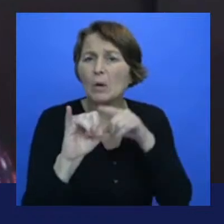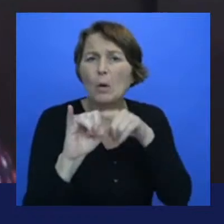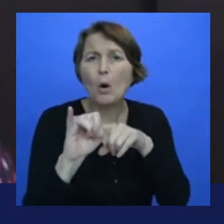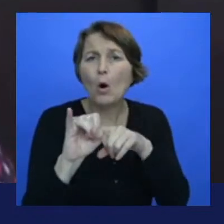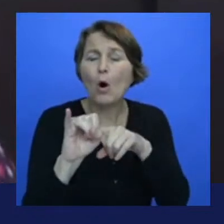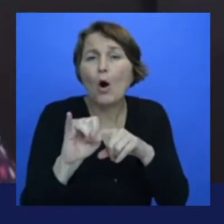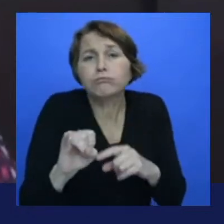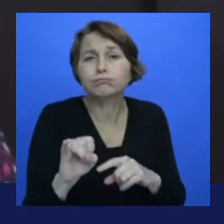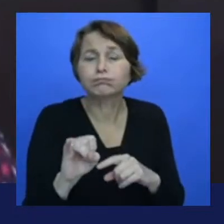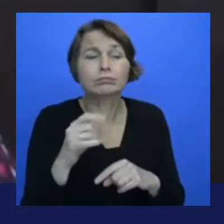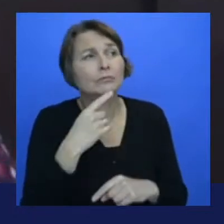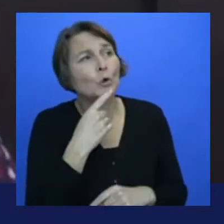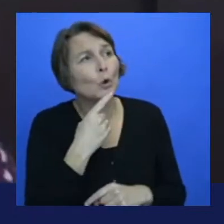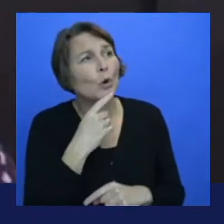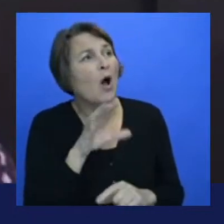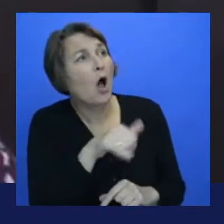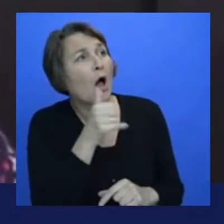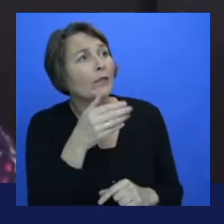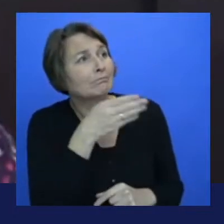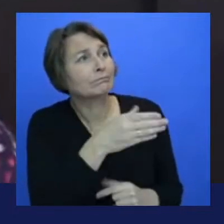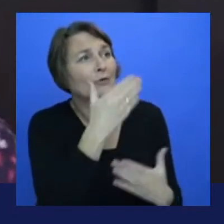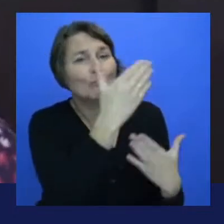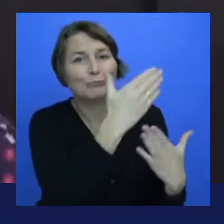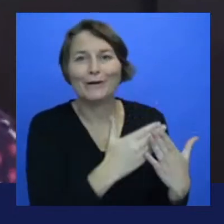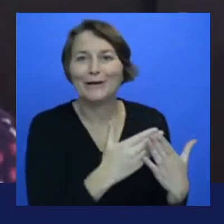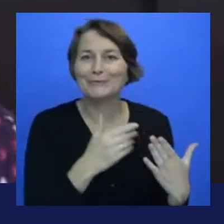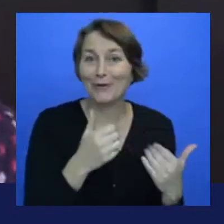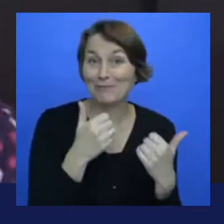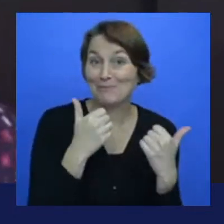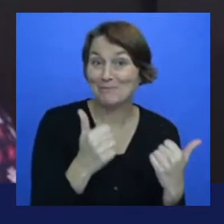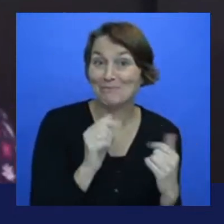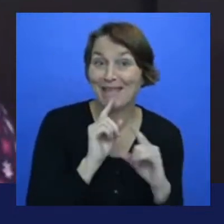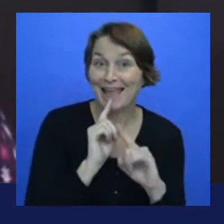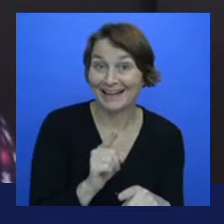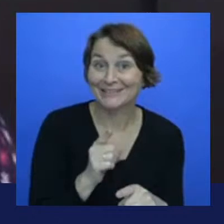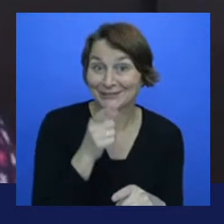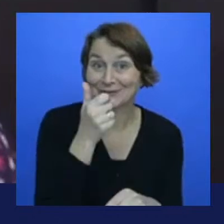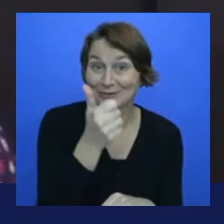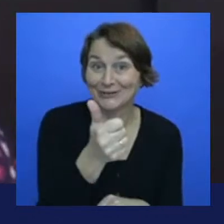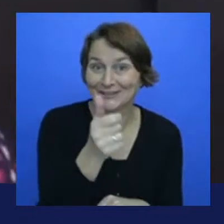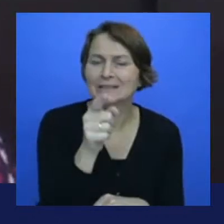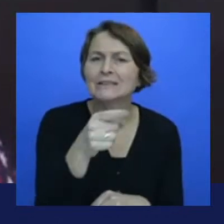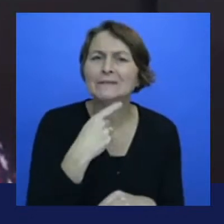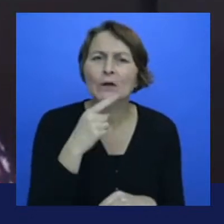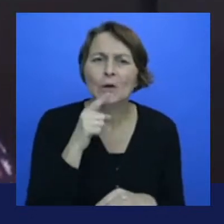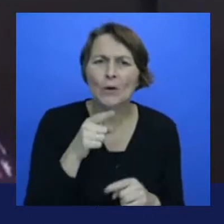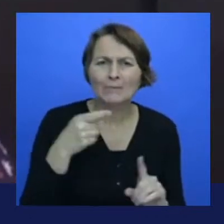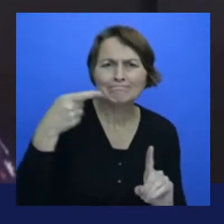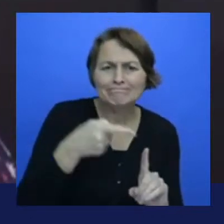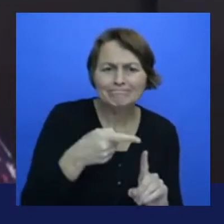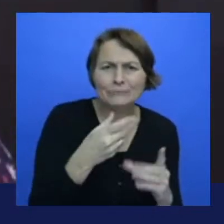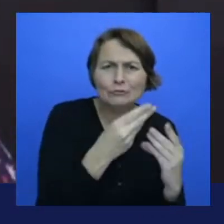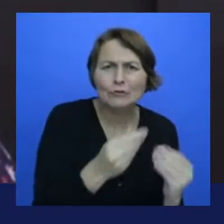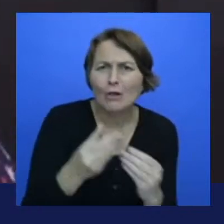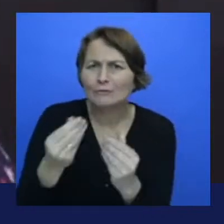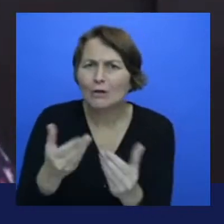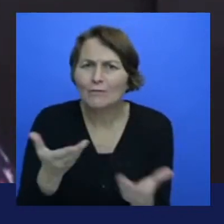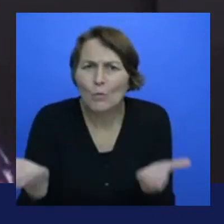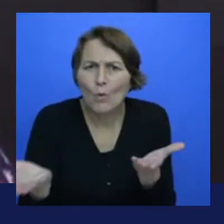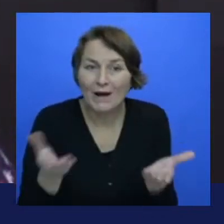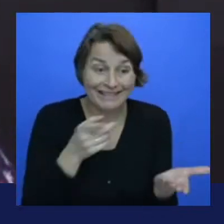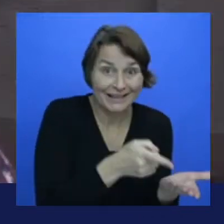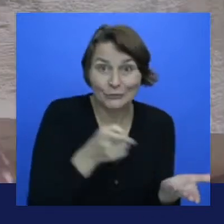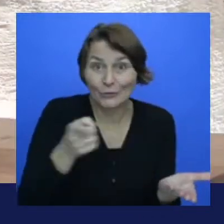And so you have to start on the question. I love the answer. It depends on what you're trying to solve. So thank you for that, Marion. Let's go